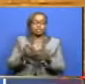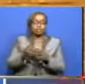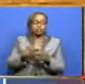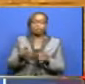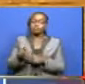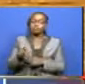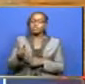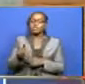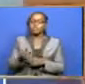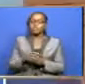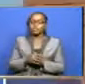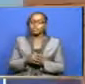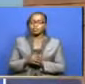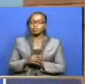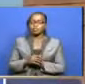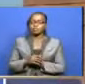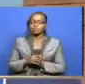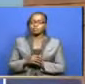details.